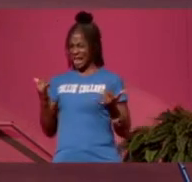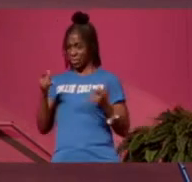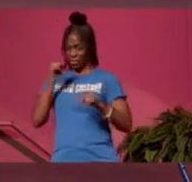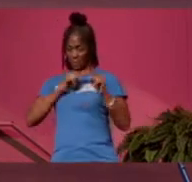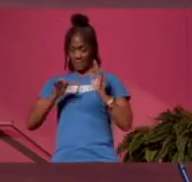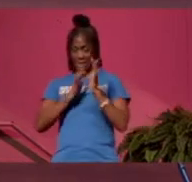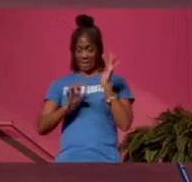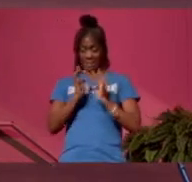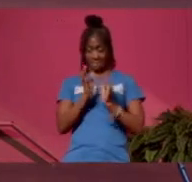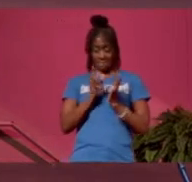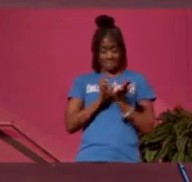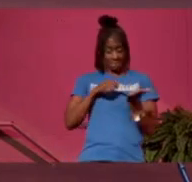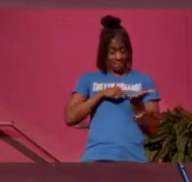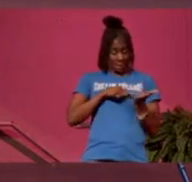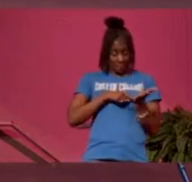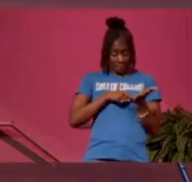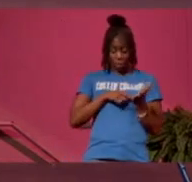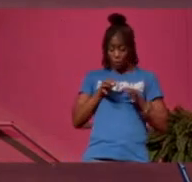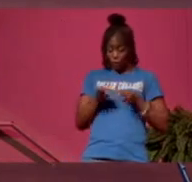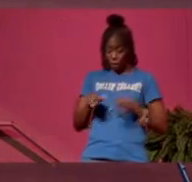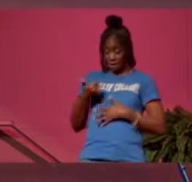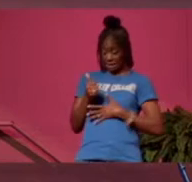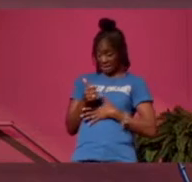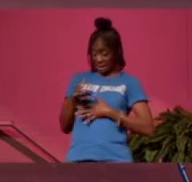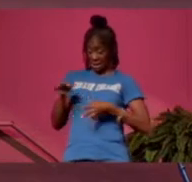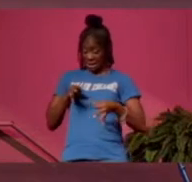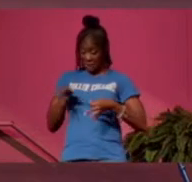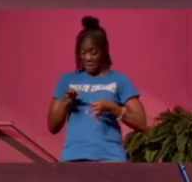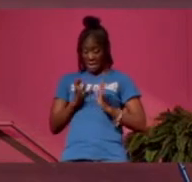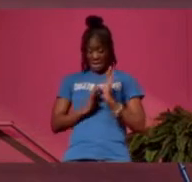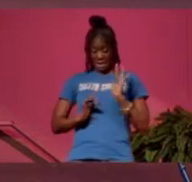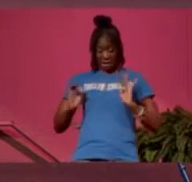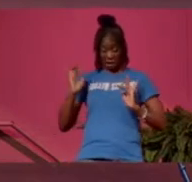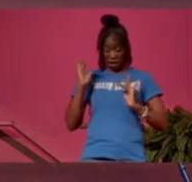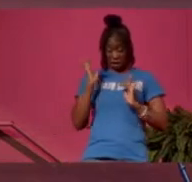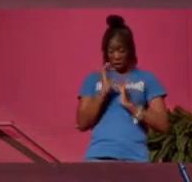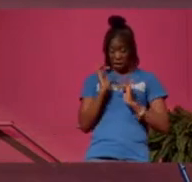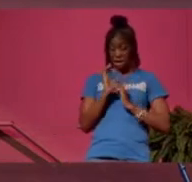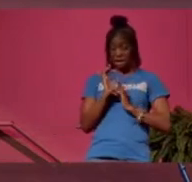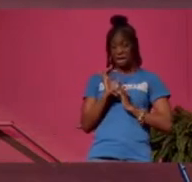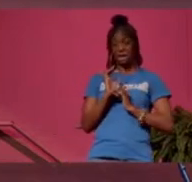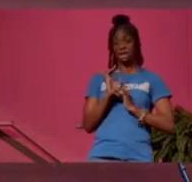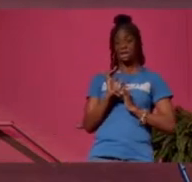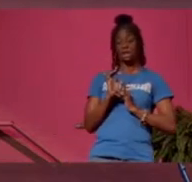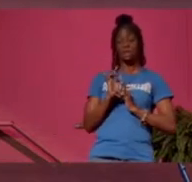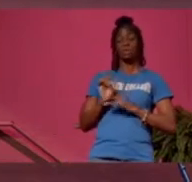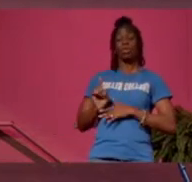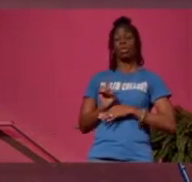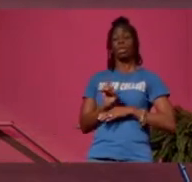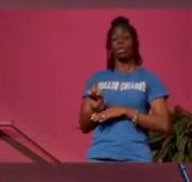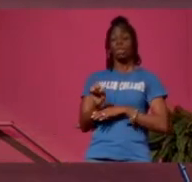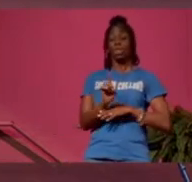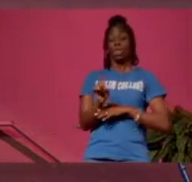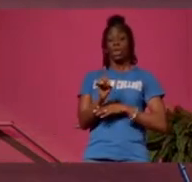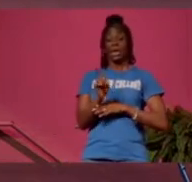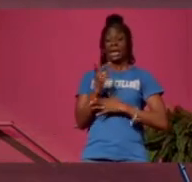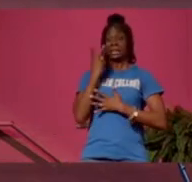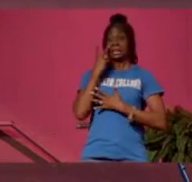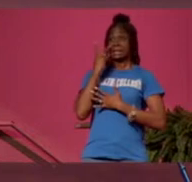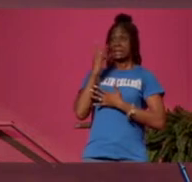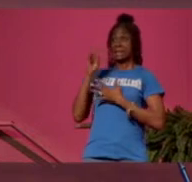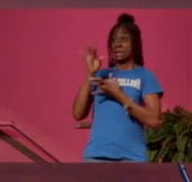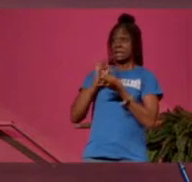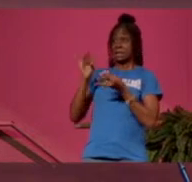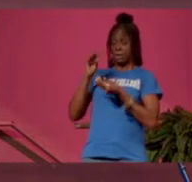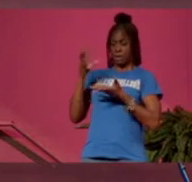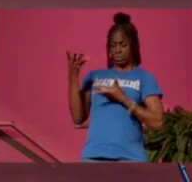And verse 10 says, just as Jesus was coming out of the water, he saw heaven being torn open and the Spirit descended on him like a dove. And verse 11